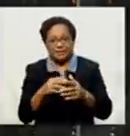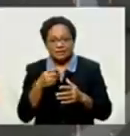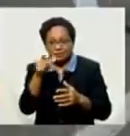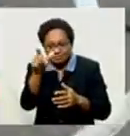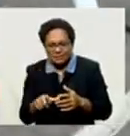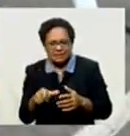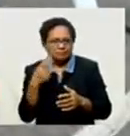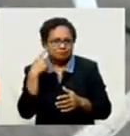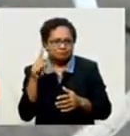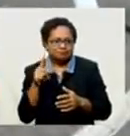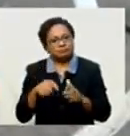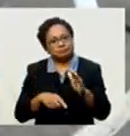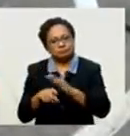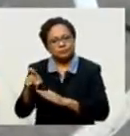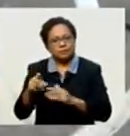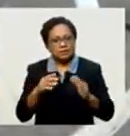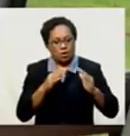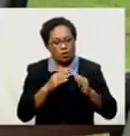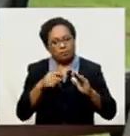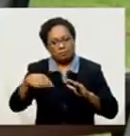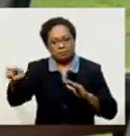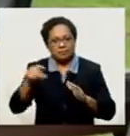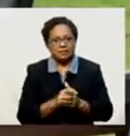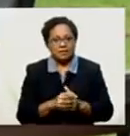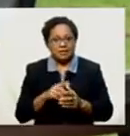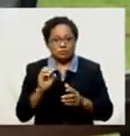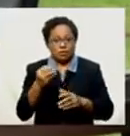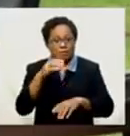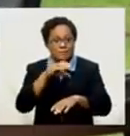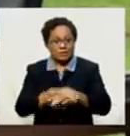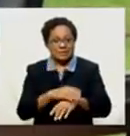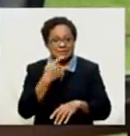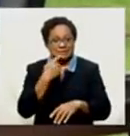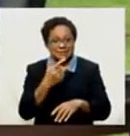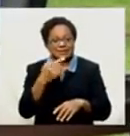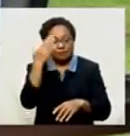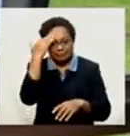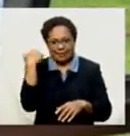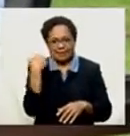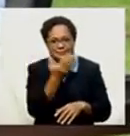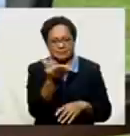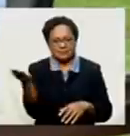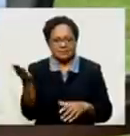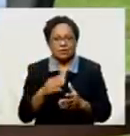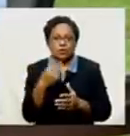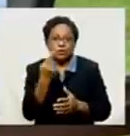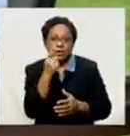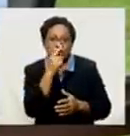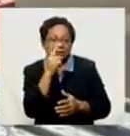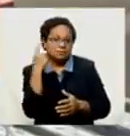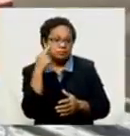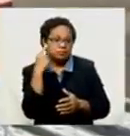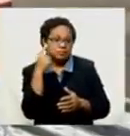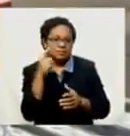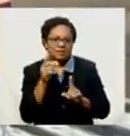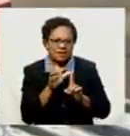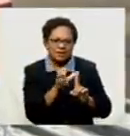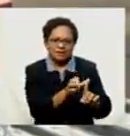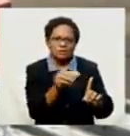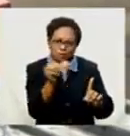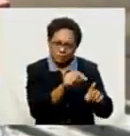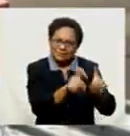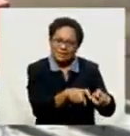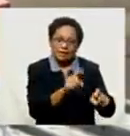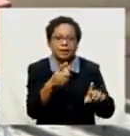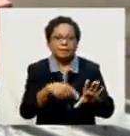home. Acting Commissioner of Police Rusiate Tundravu says this serves as a reminder that all those found to have breached the isolation protocol